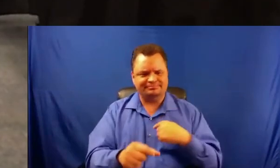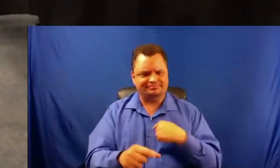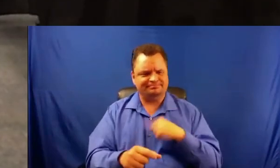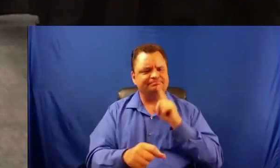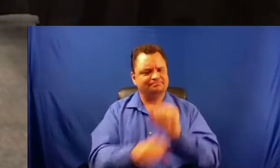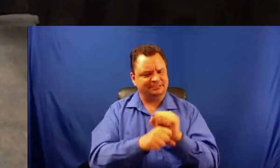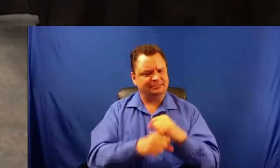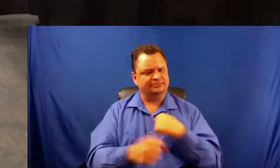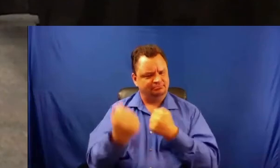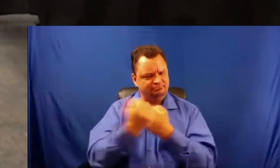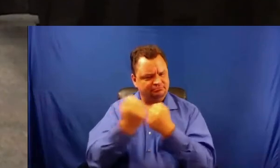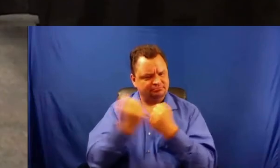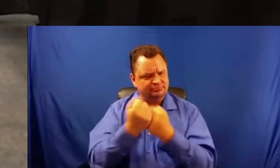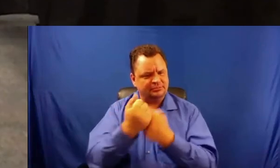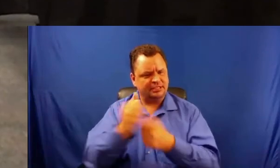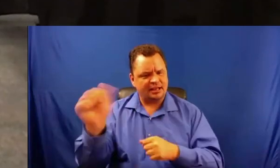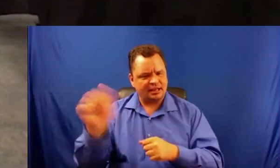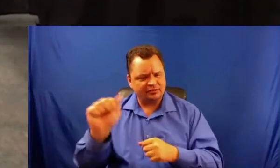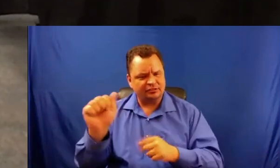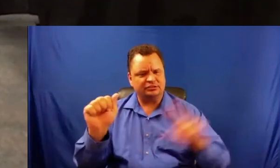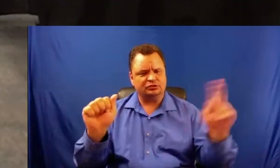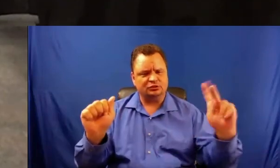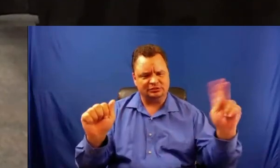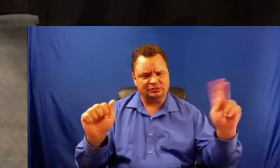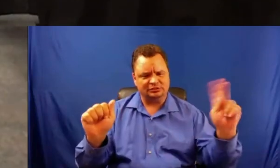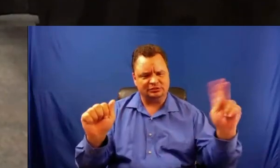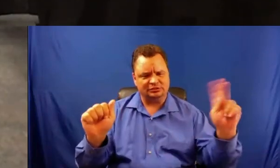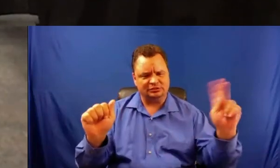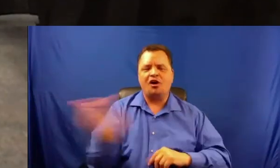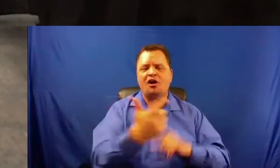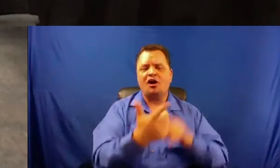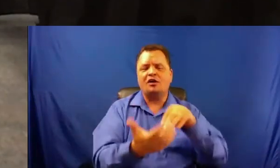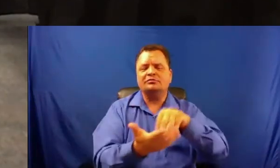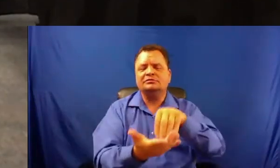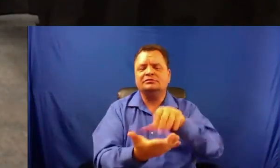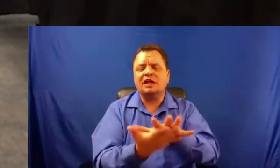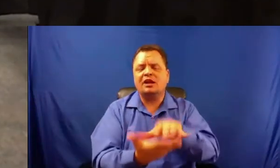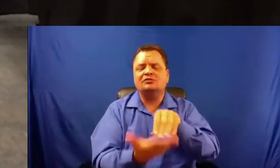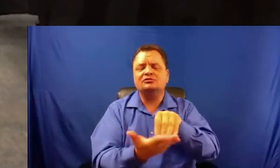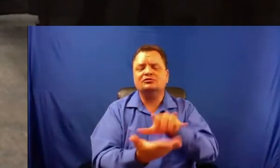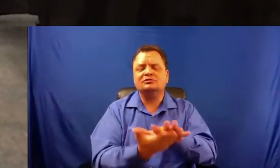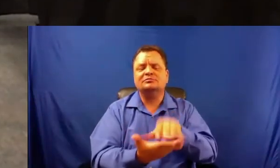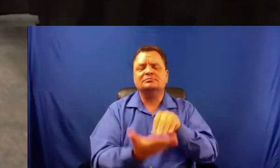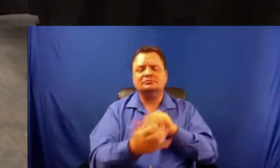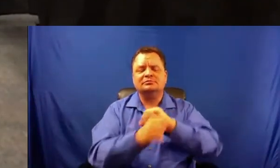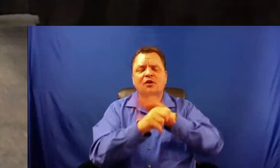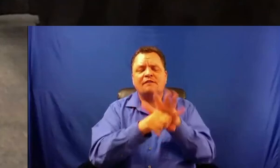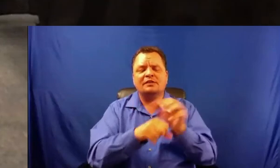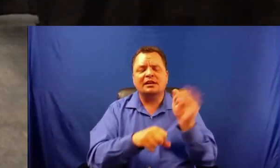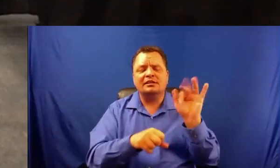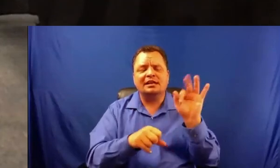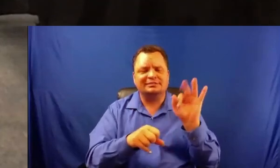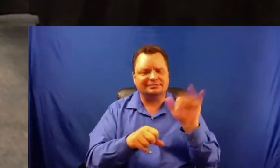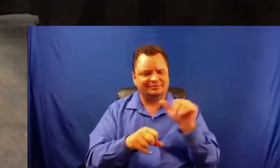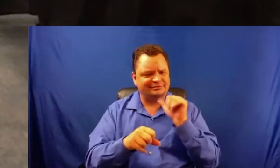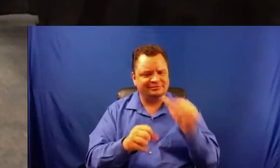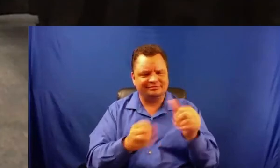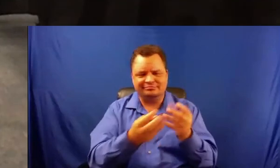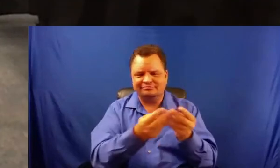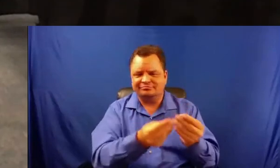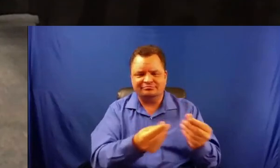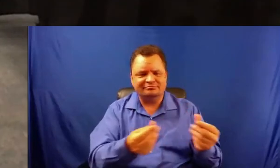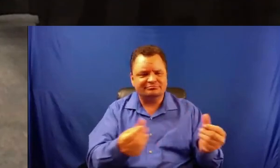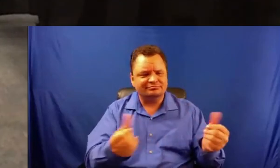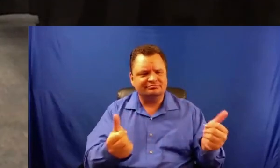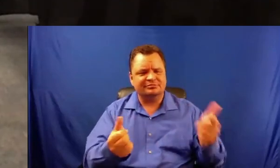have shared. It is well documented that COVID-19 is not going away. We've heard from immunologists, virologists, and epidemiologists from around the